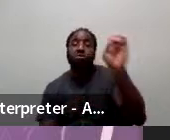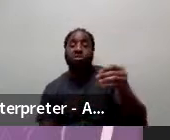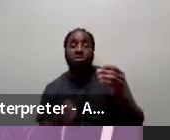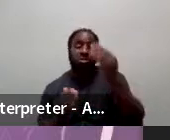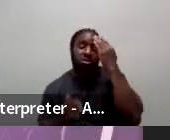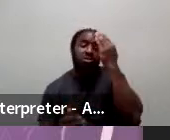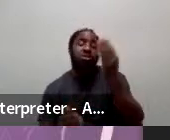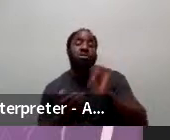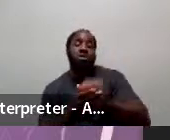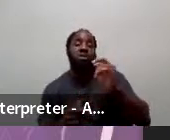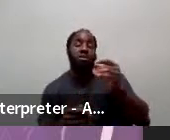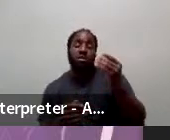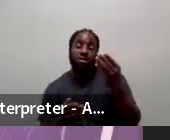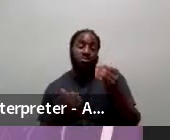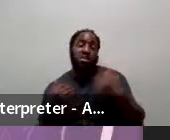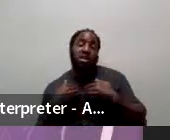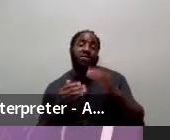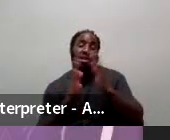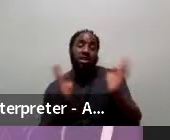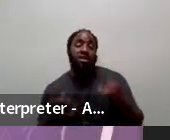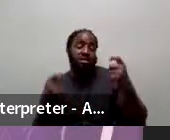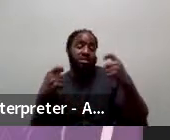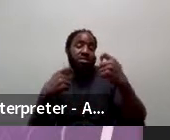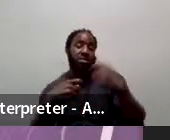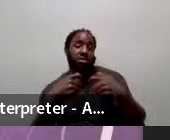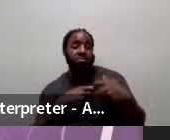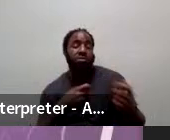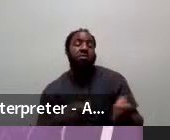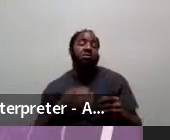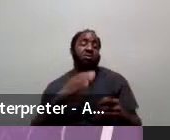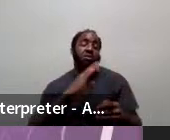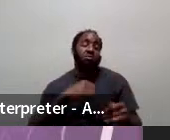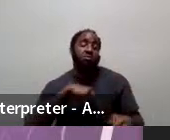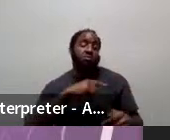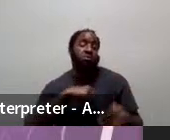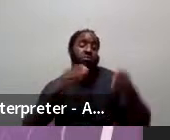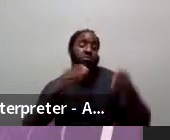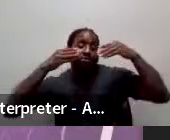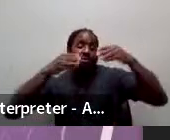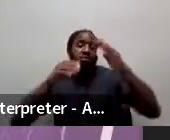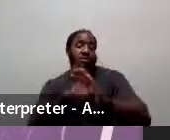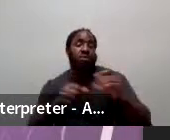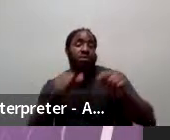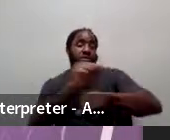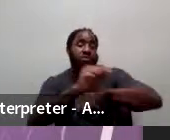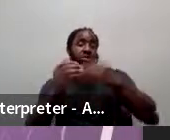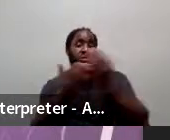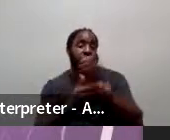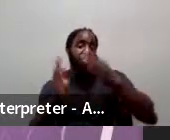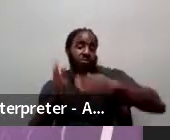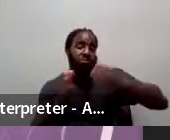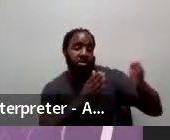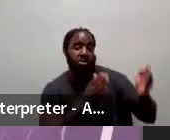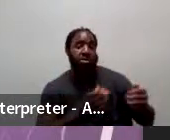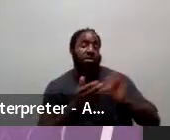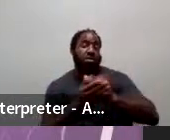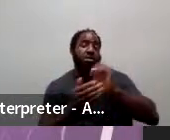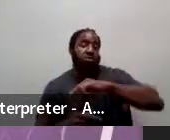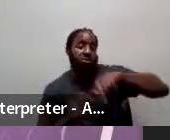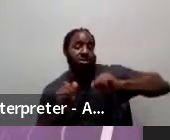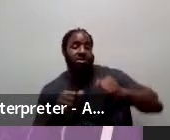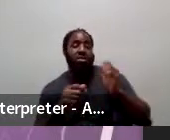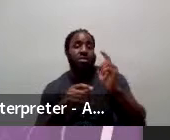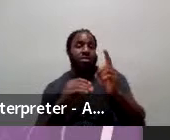housing crisis at the moment, and we've been very focused on working through a plan that we could come to